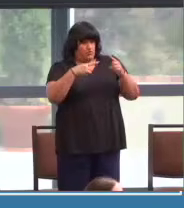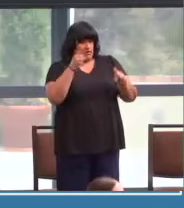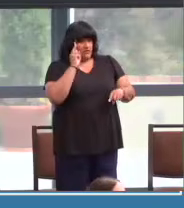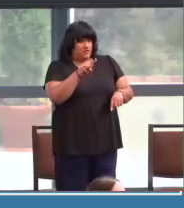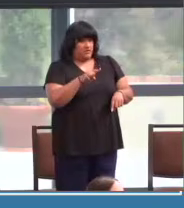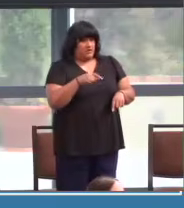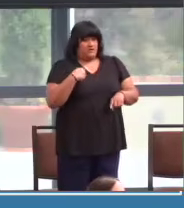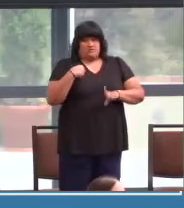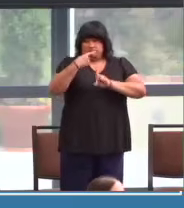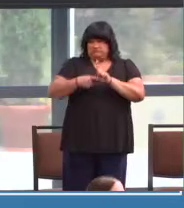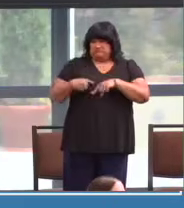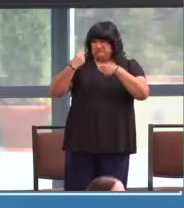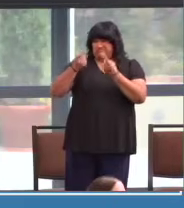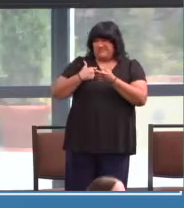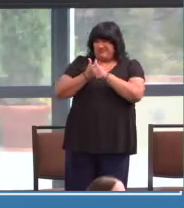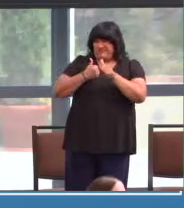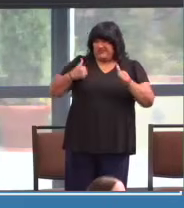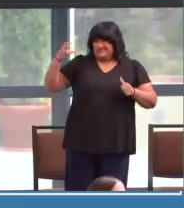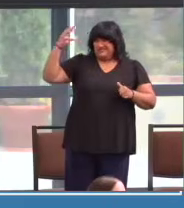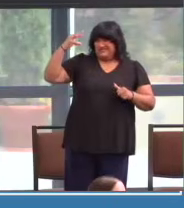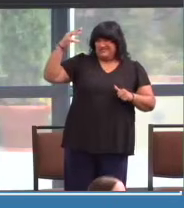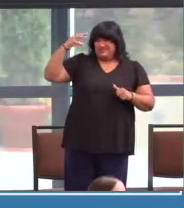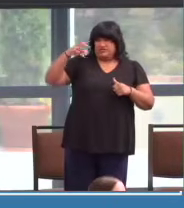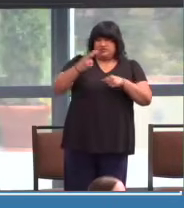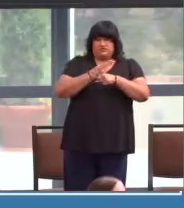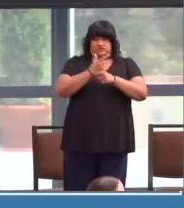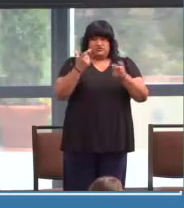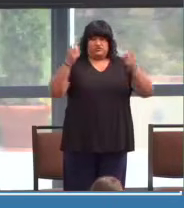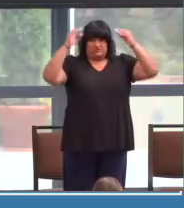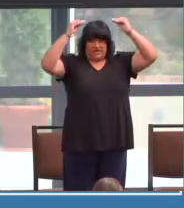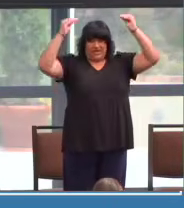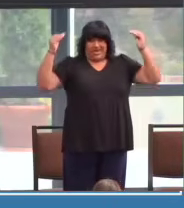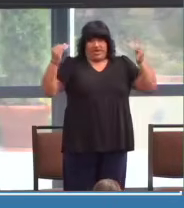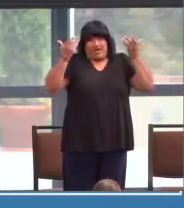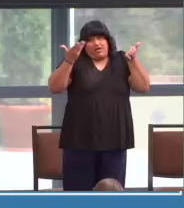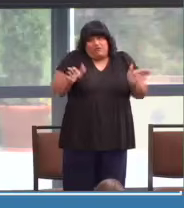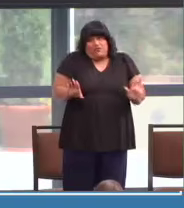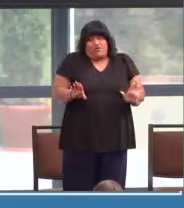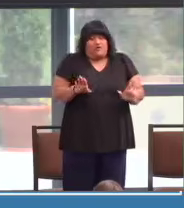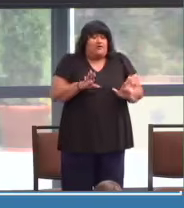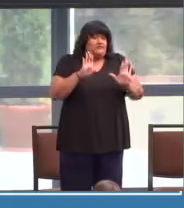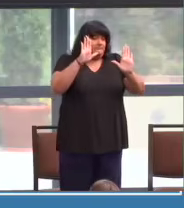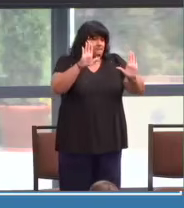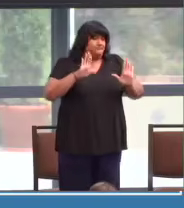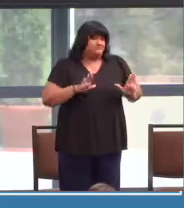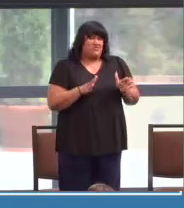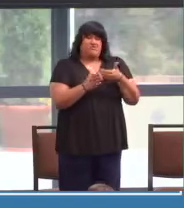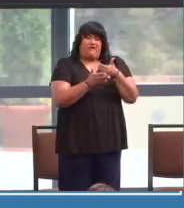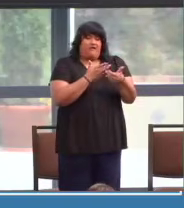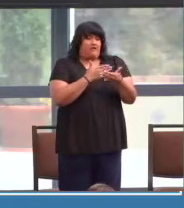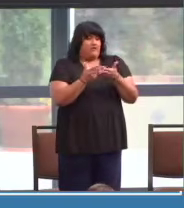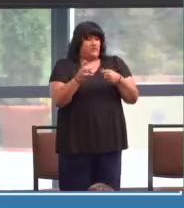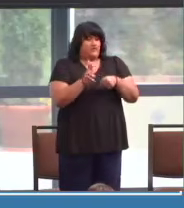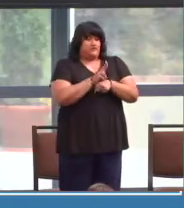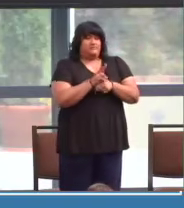it in a month, and I was said in your chat. Yeah, excellent. I think regardless, you want to do sun